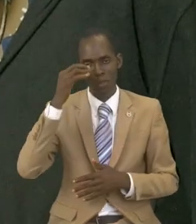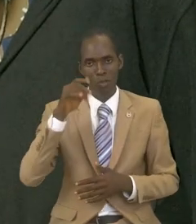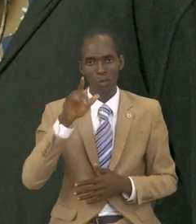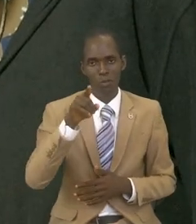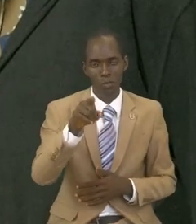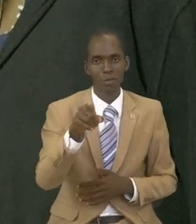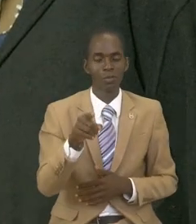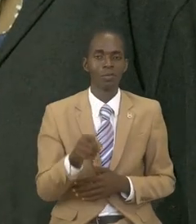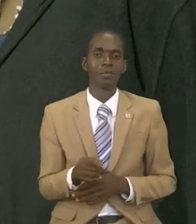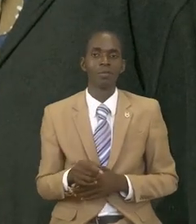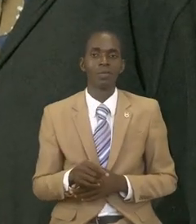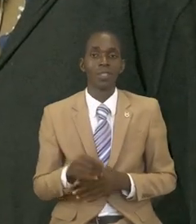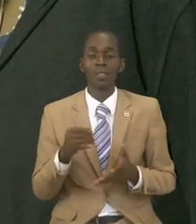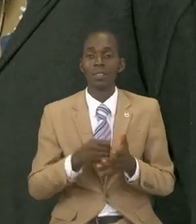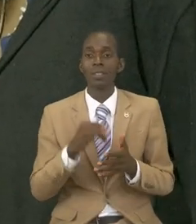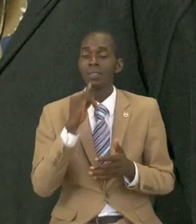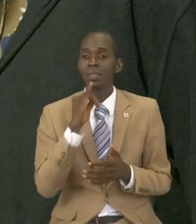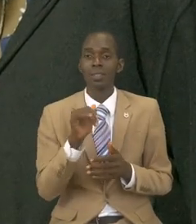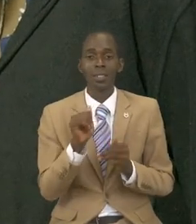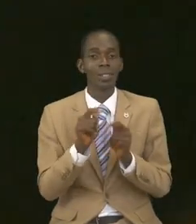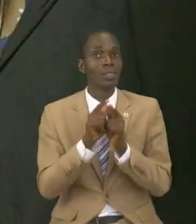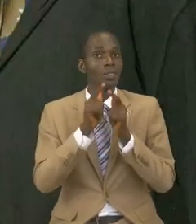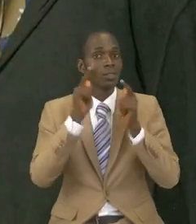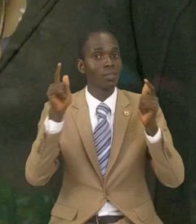It's a great experience,